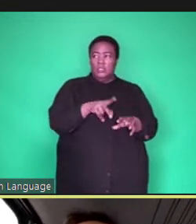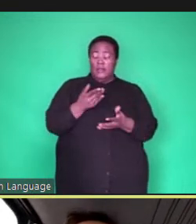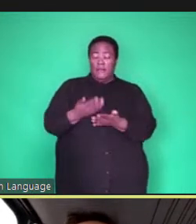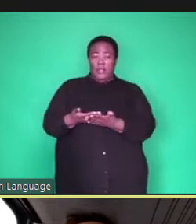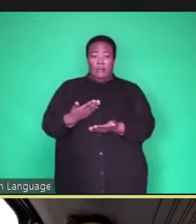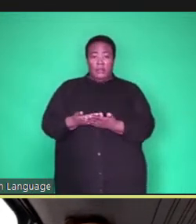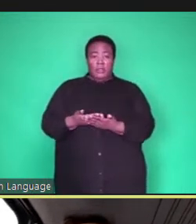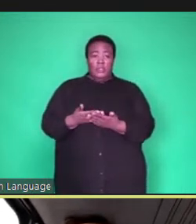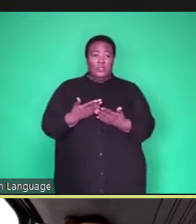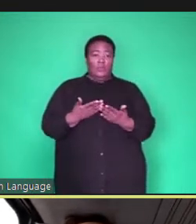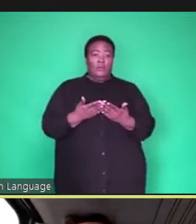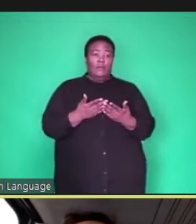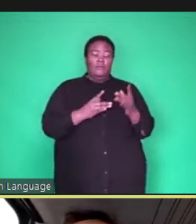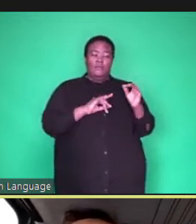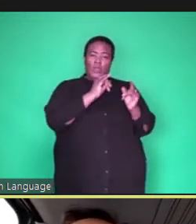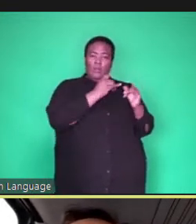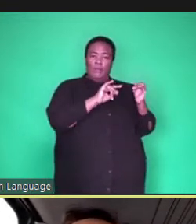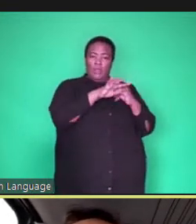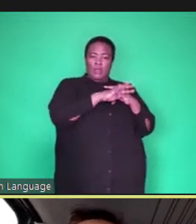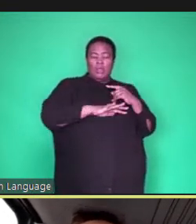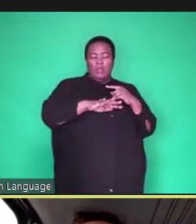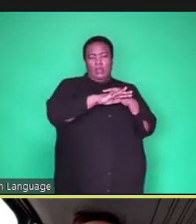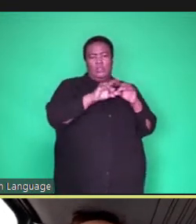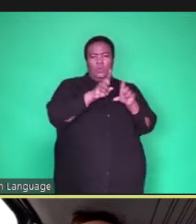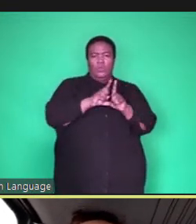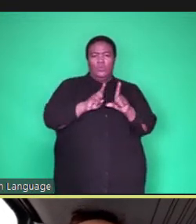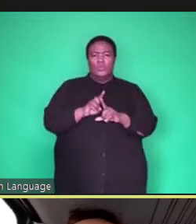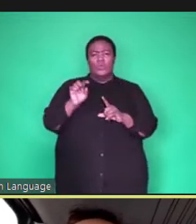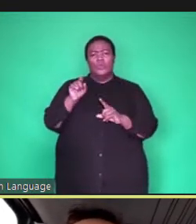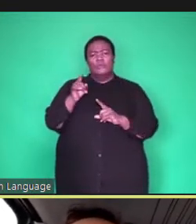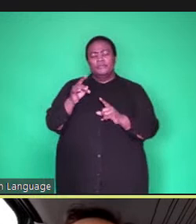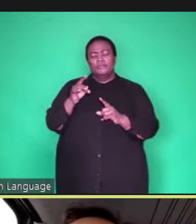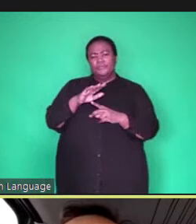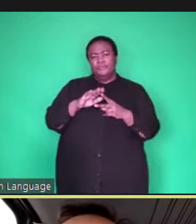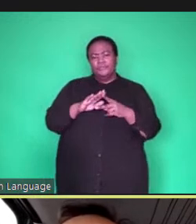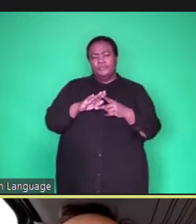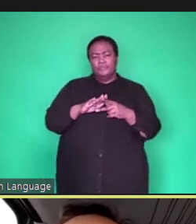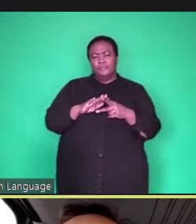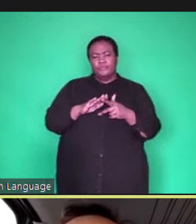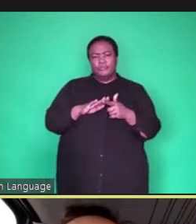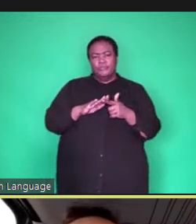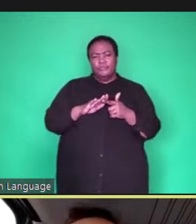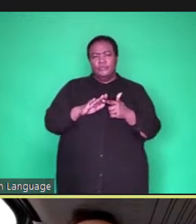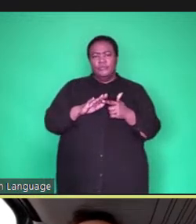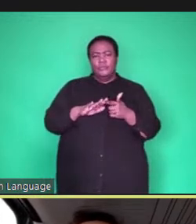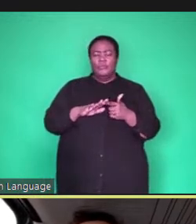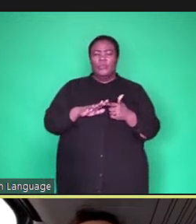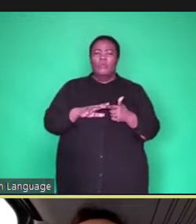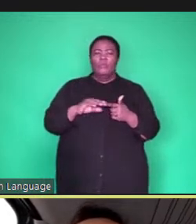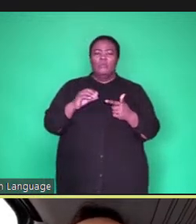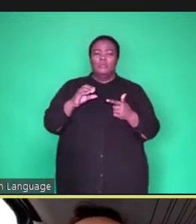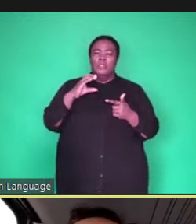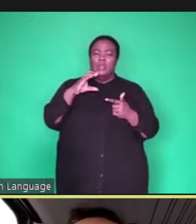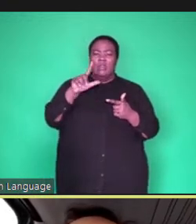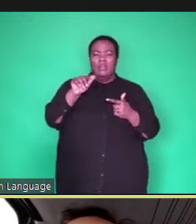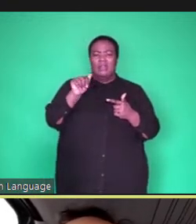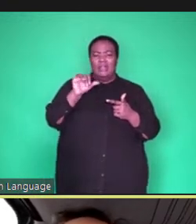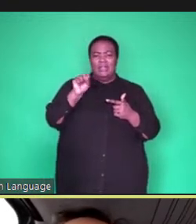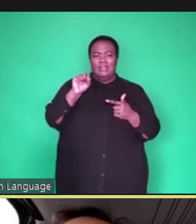urban areas. But there's also the so-called reclassification effect. That is